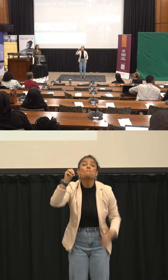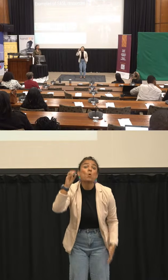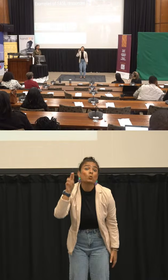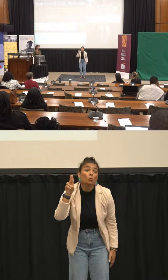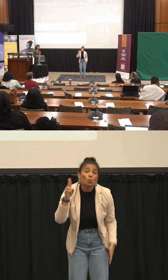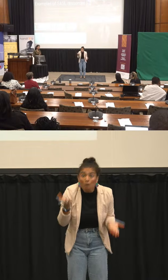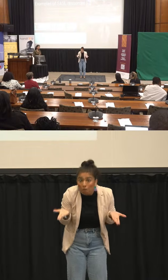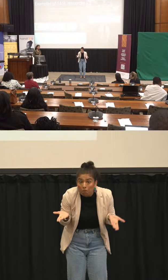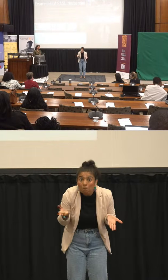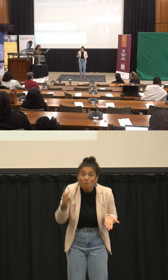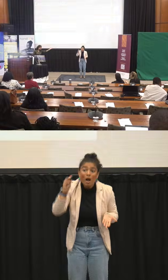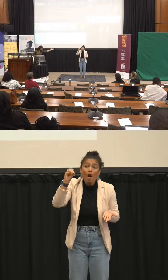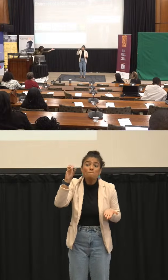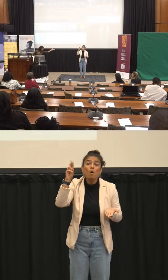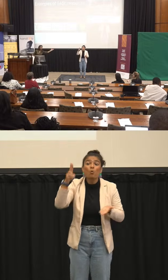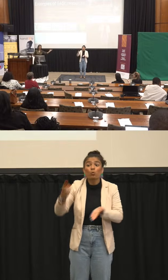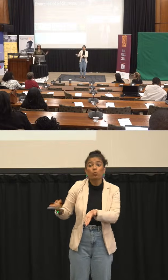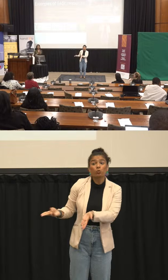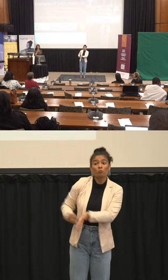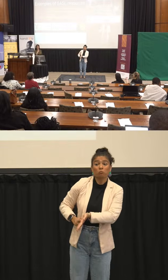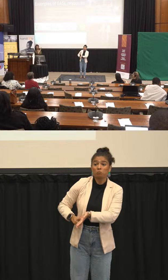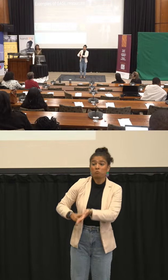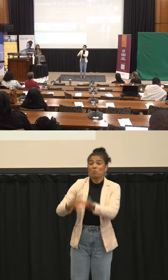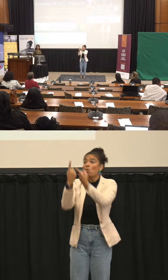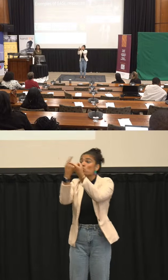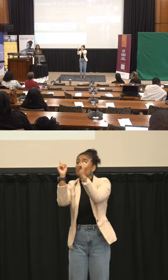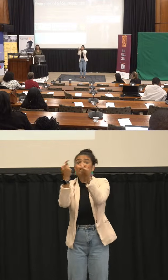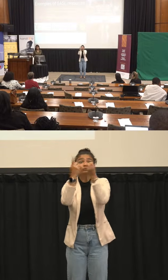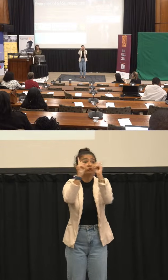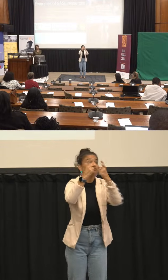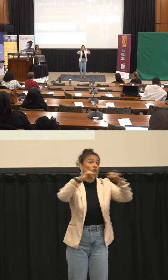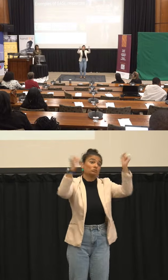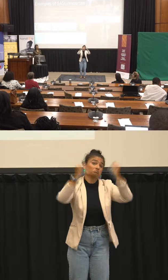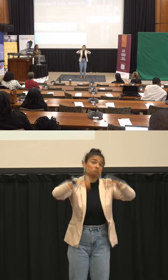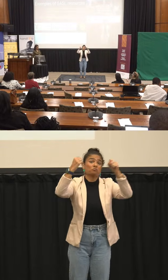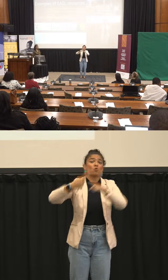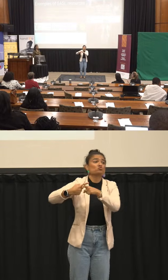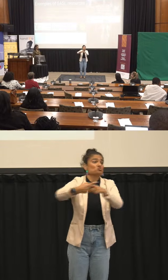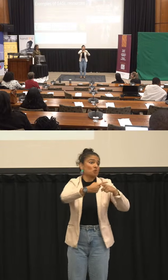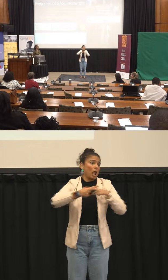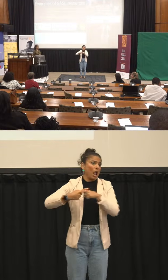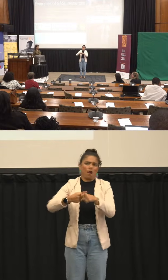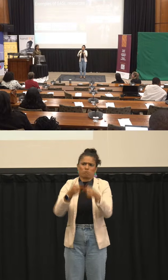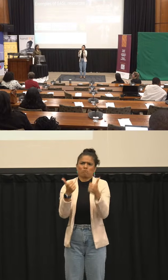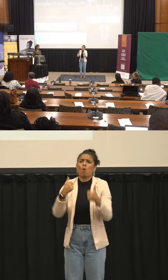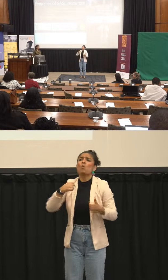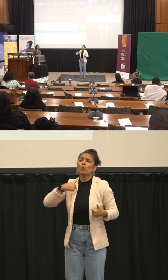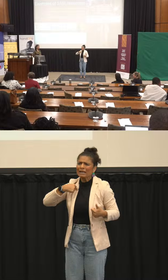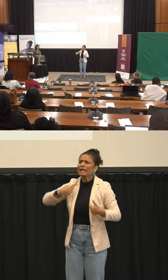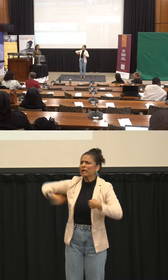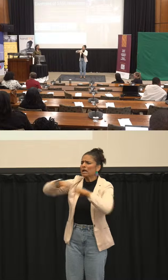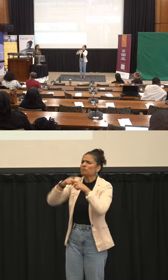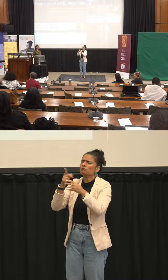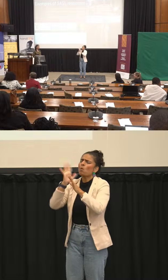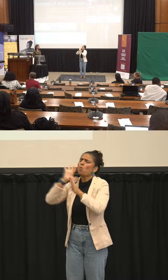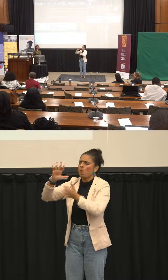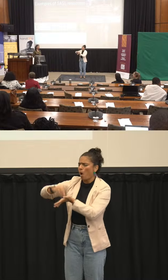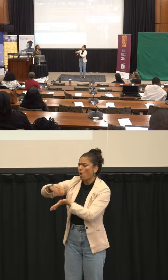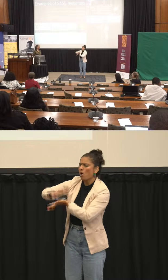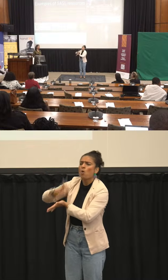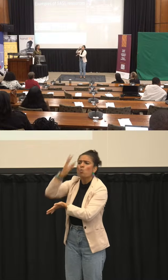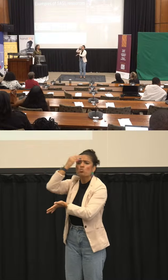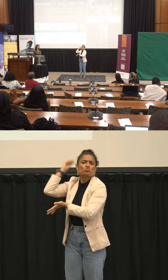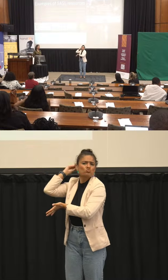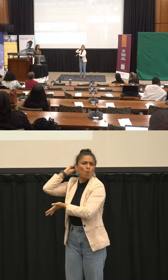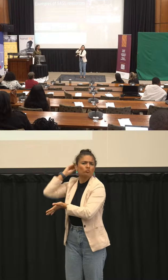is responsible for creating this resource hub. And maybe there could be an MOU in place. But let's